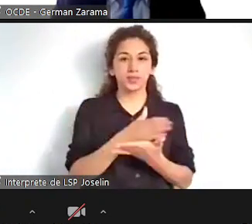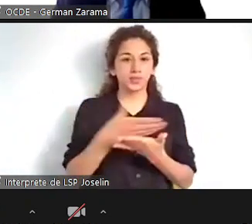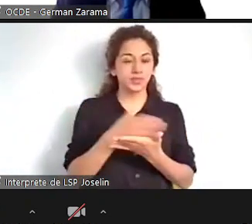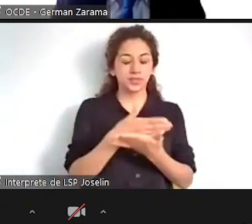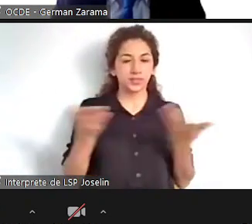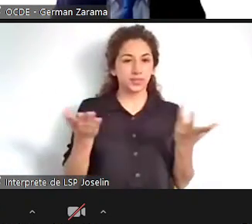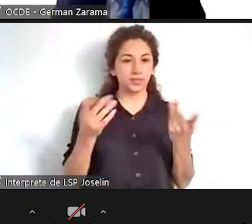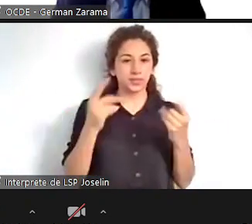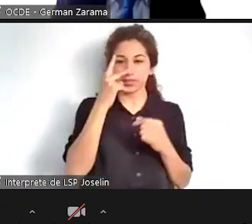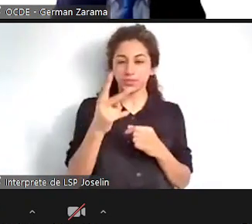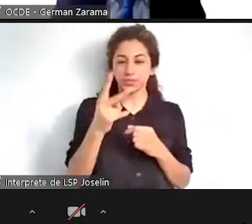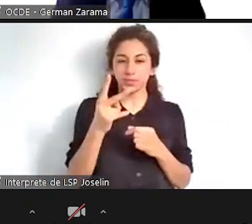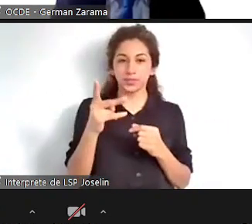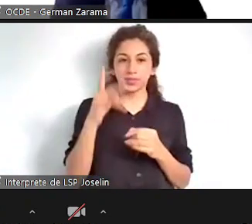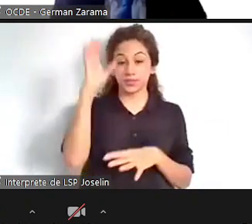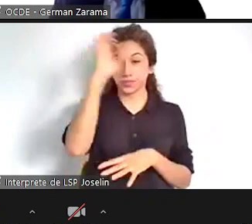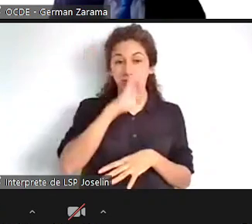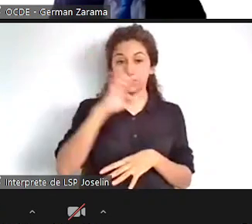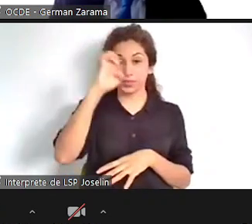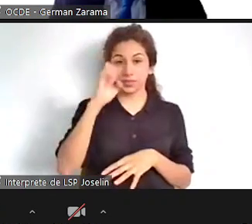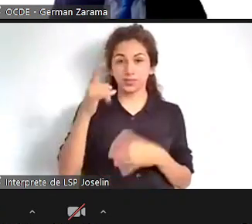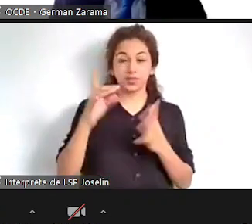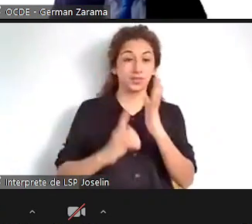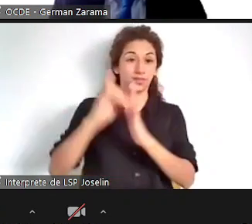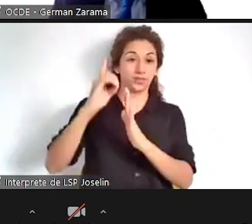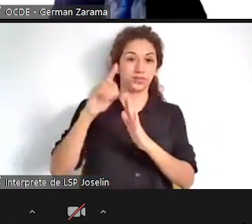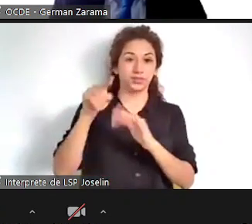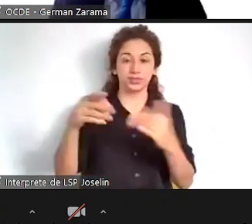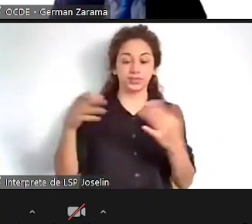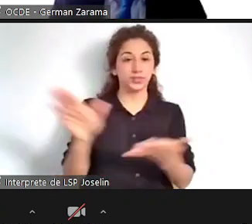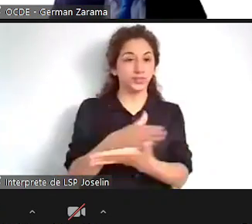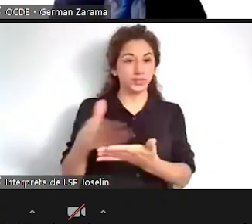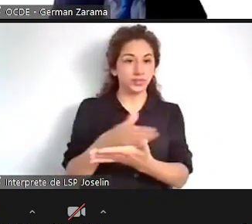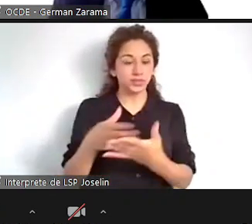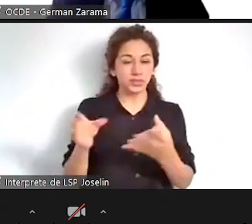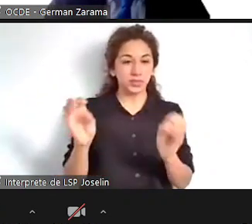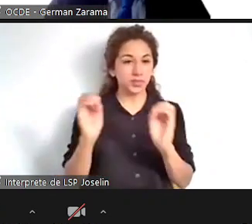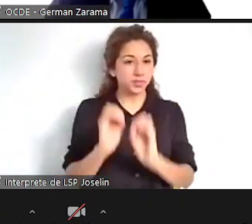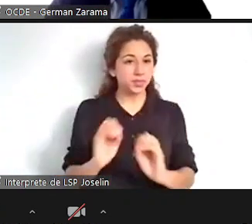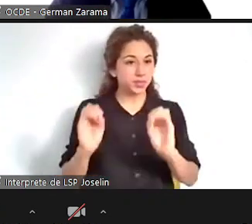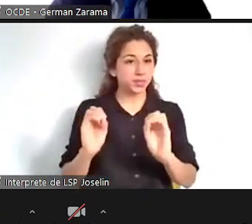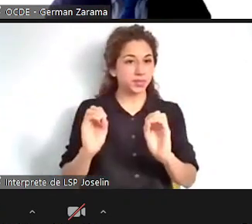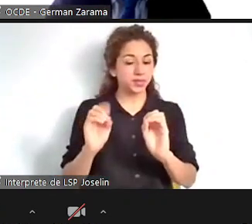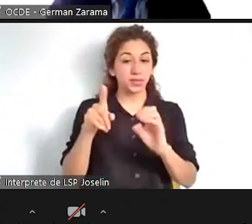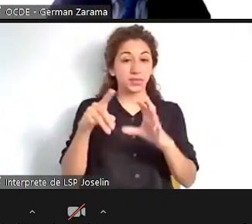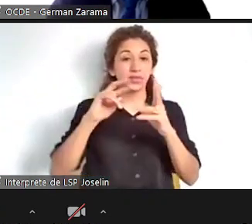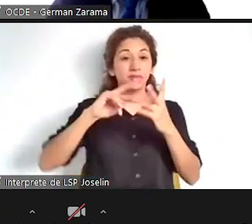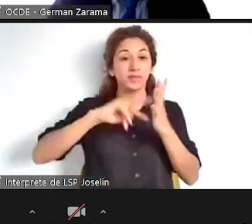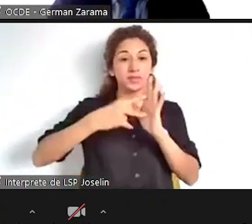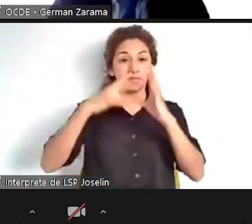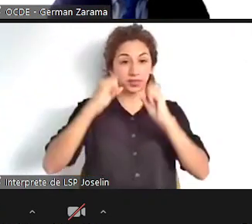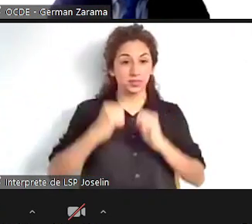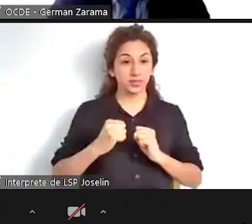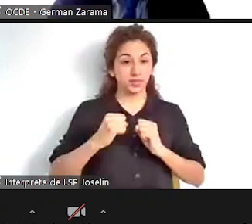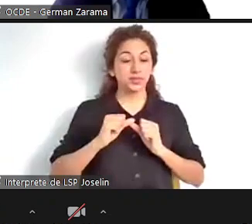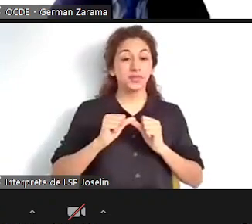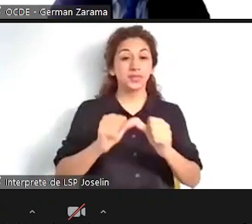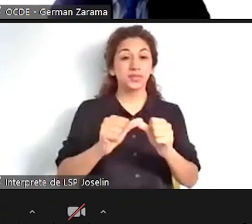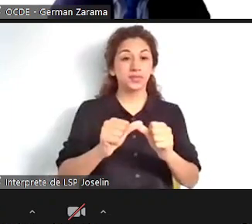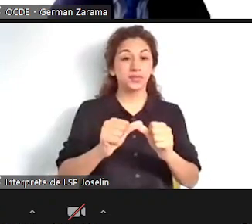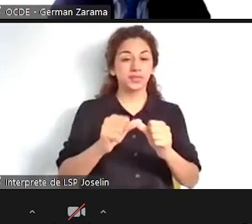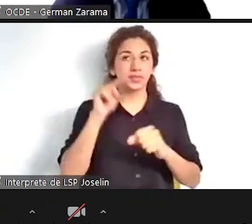thinkable to find a government in europe with that and level of informality it is not